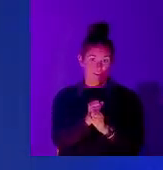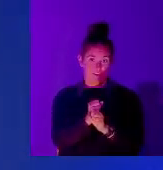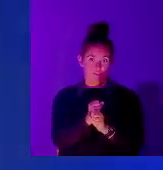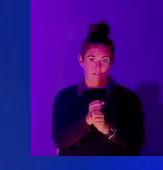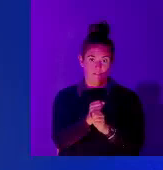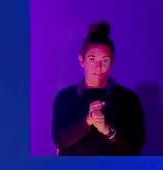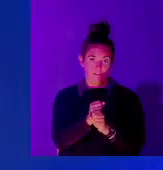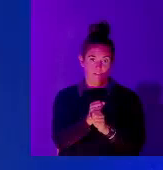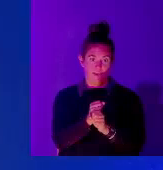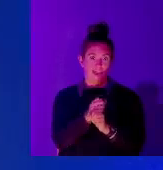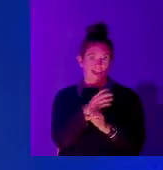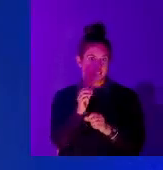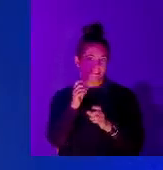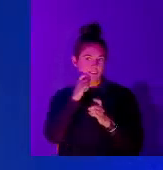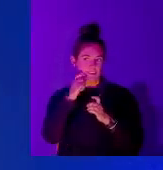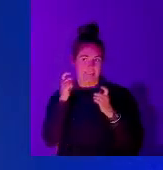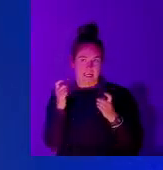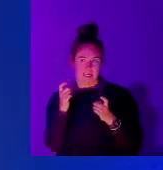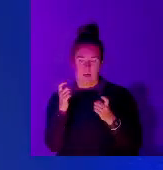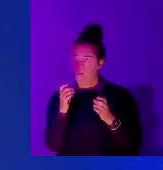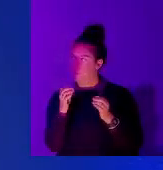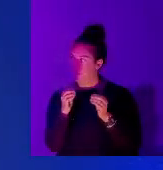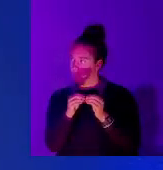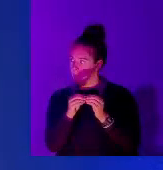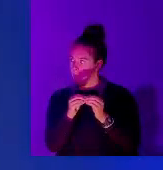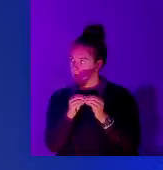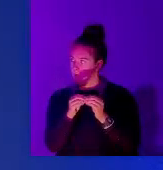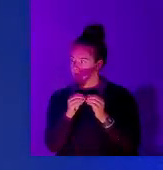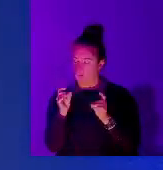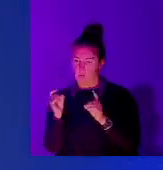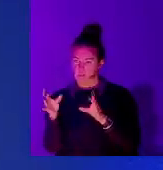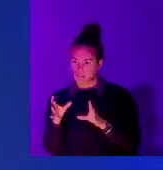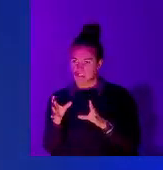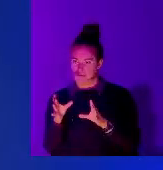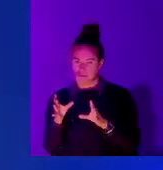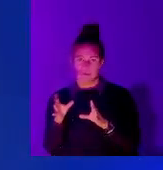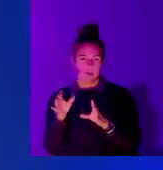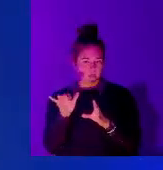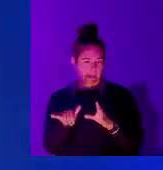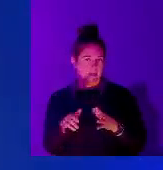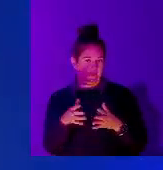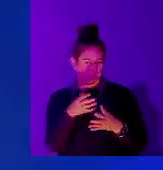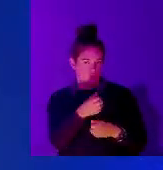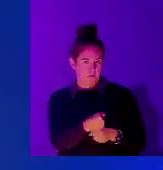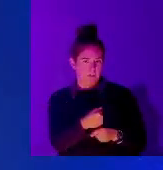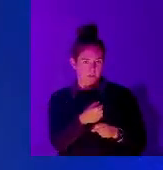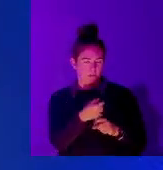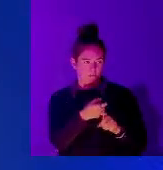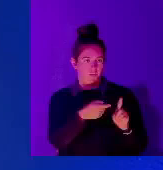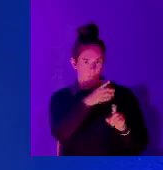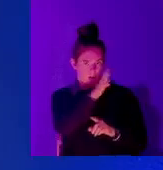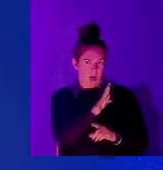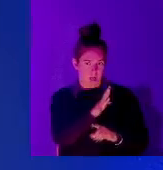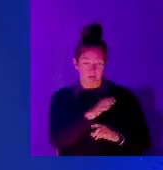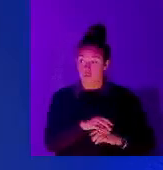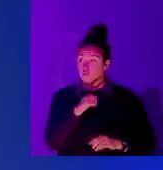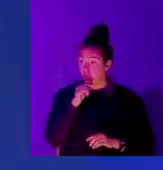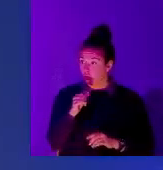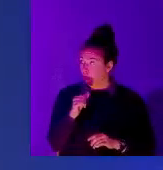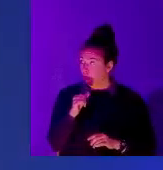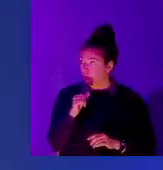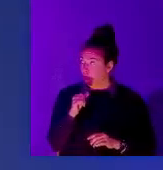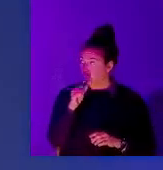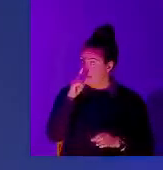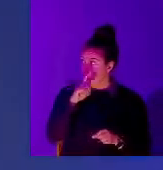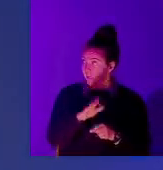be trusted to be from God. Do not fall for such lies as, "There are good witches and